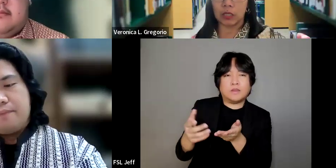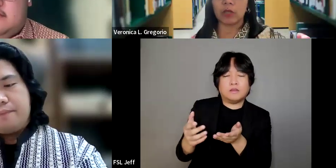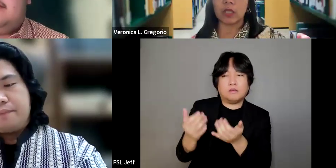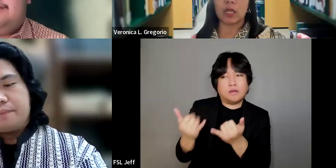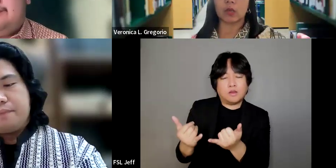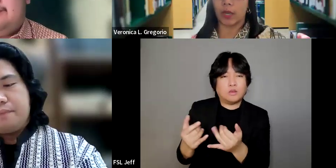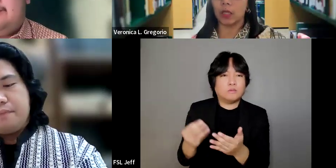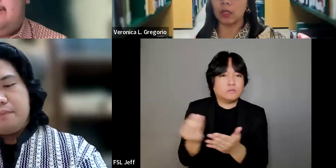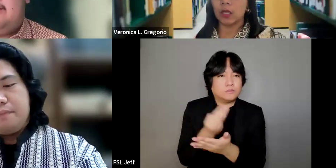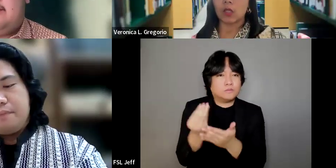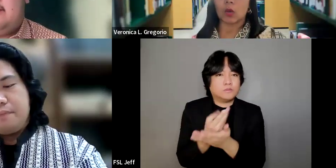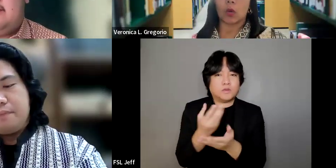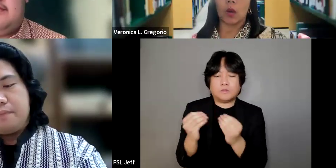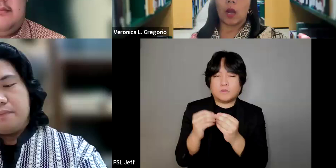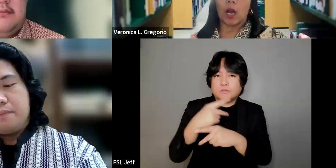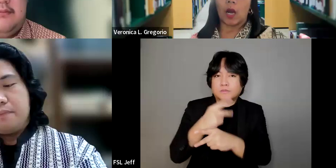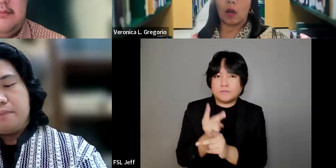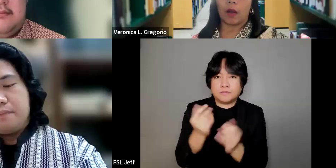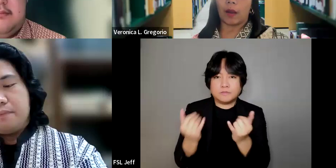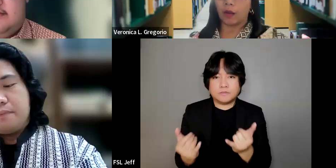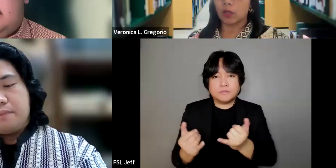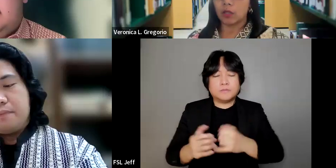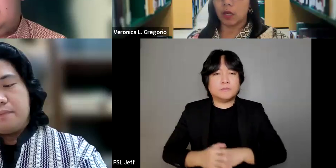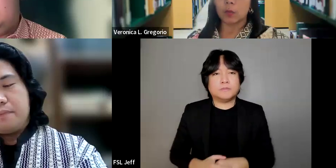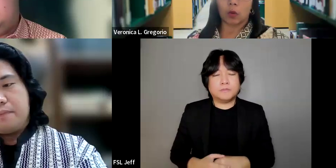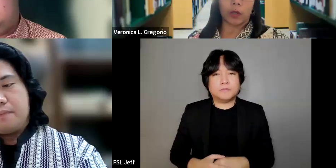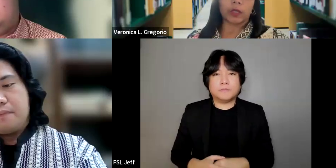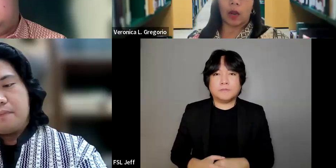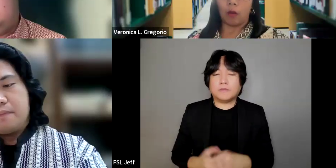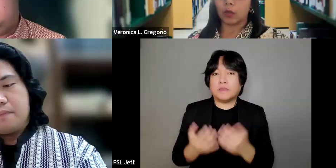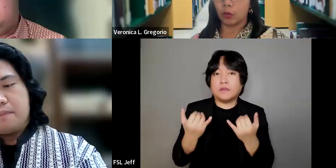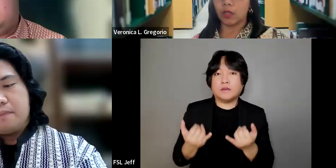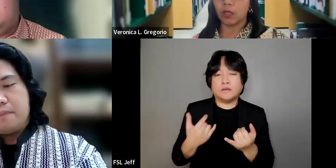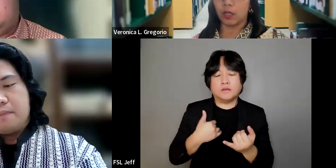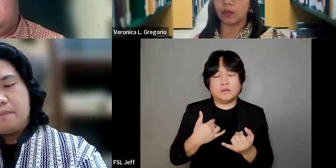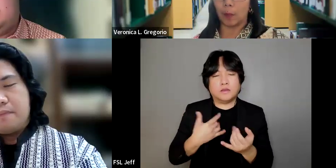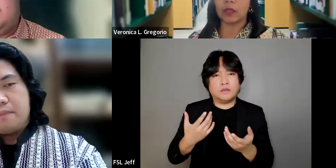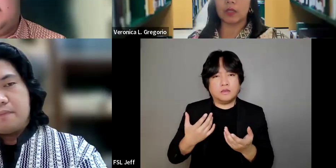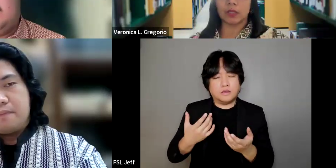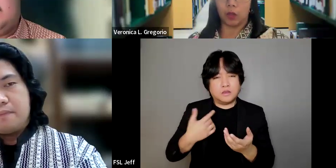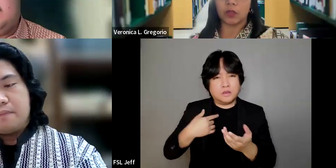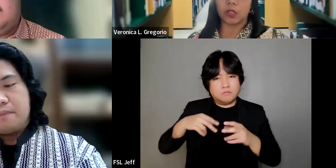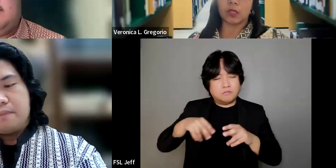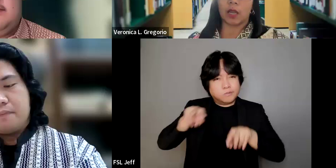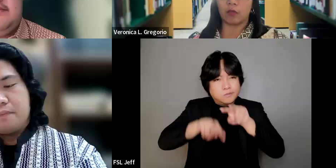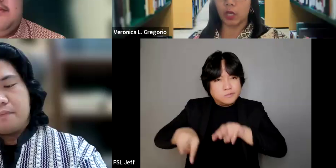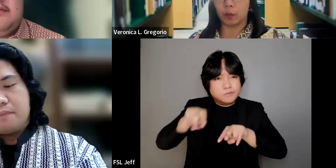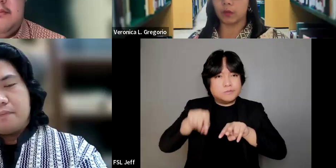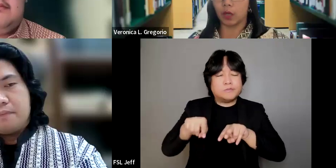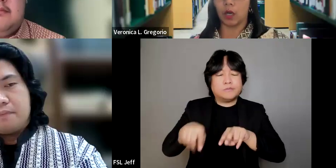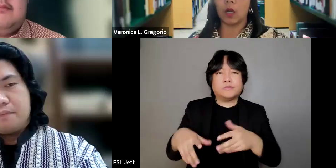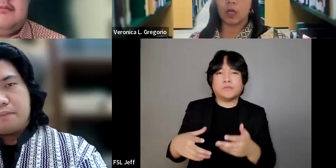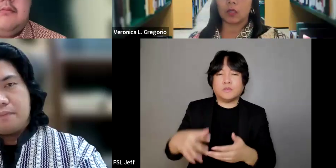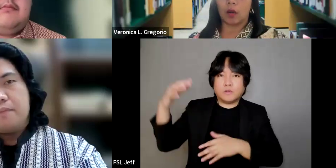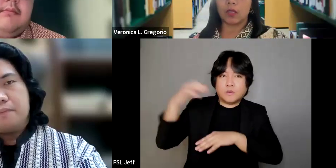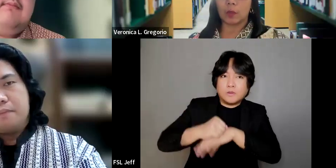and productivity as well. So I actually explored how colonial and capitalist ideologies have